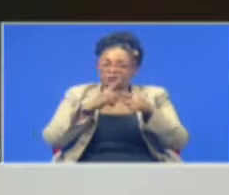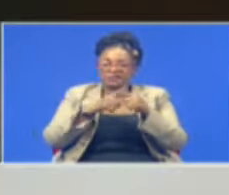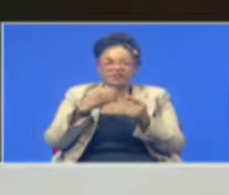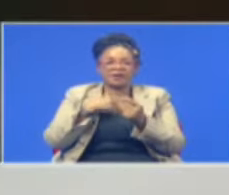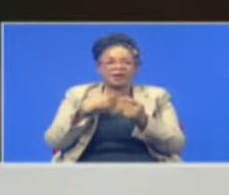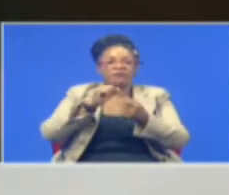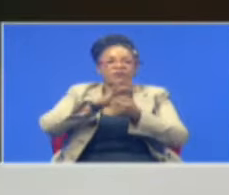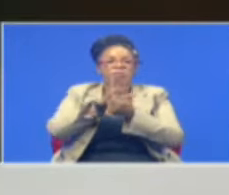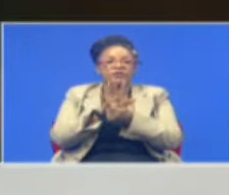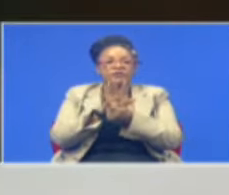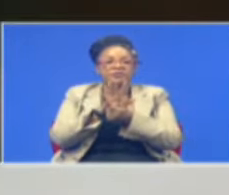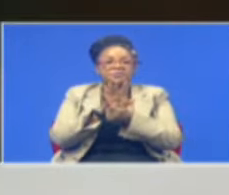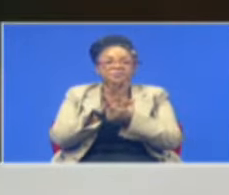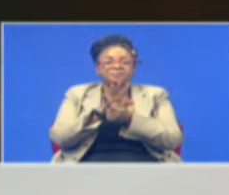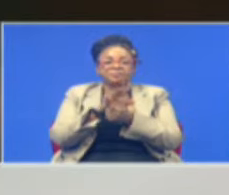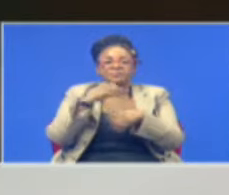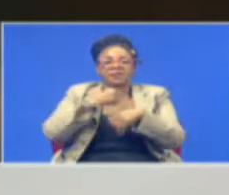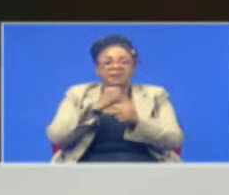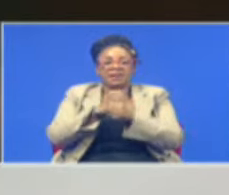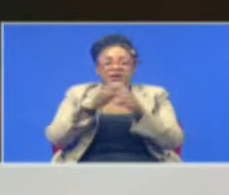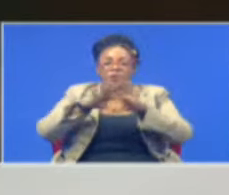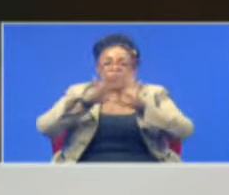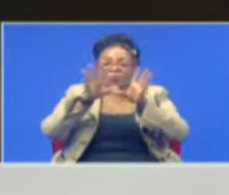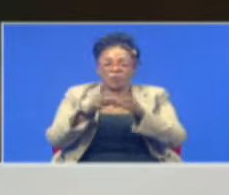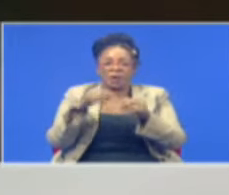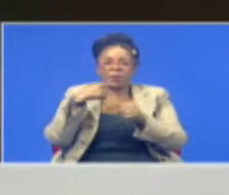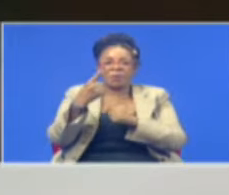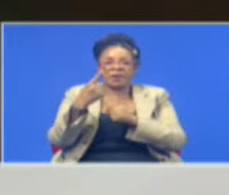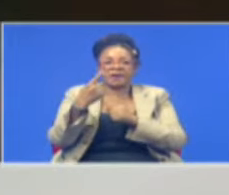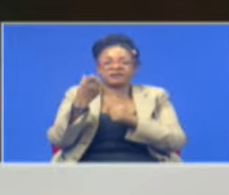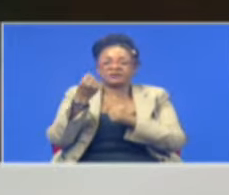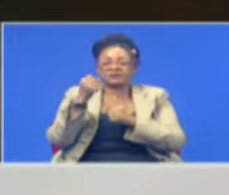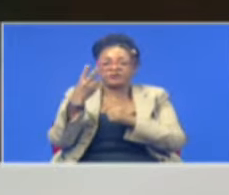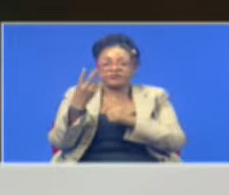COVID-19, raising the cumulative figure to